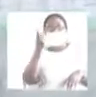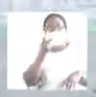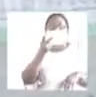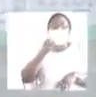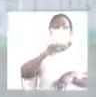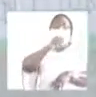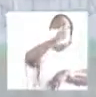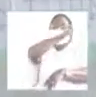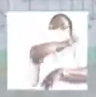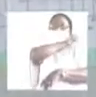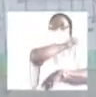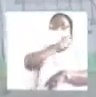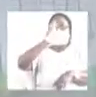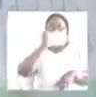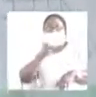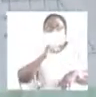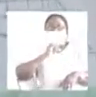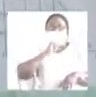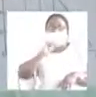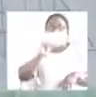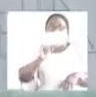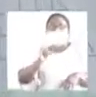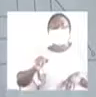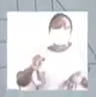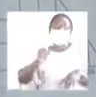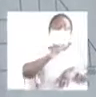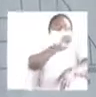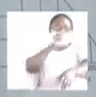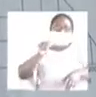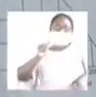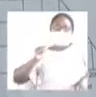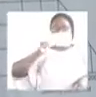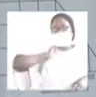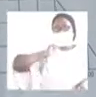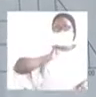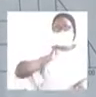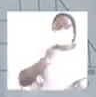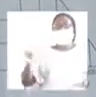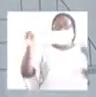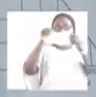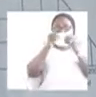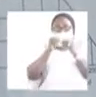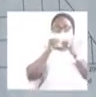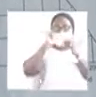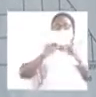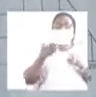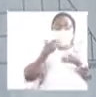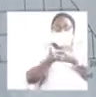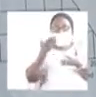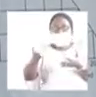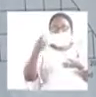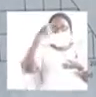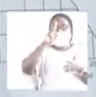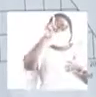the market demand curve. The slope is also going from left to right. These 2 things